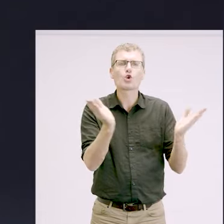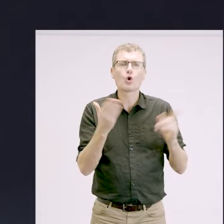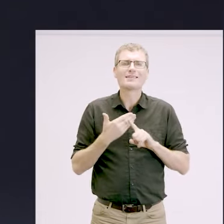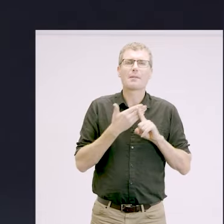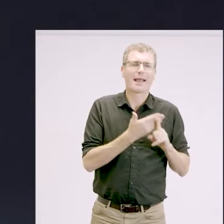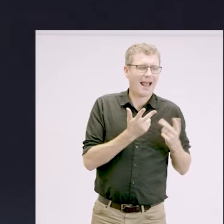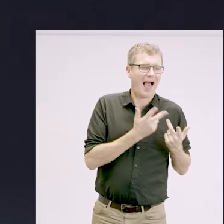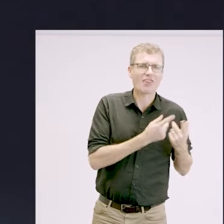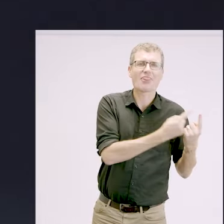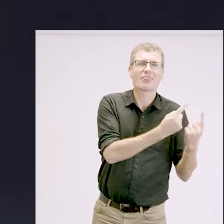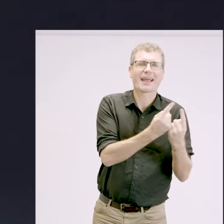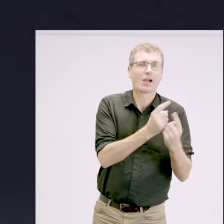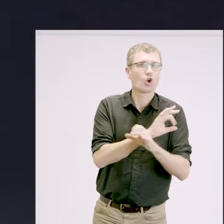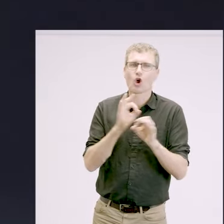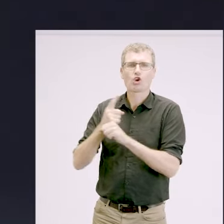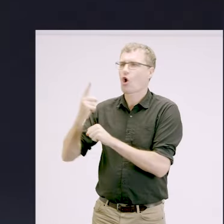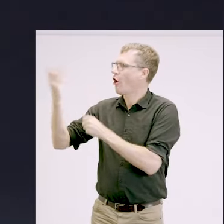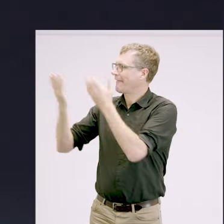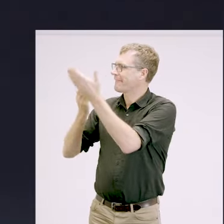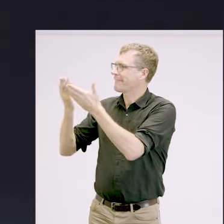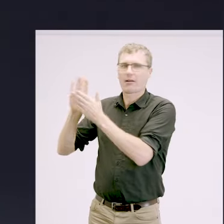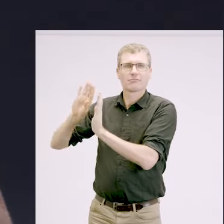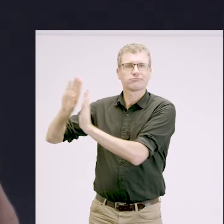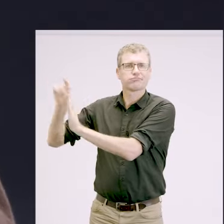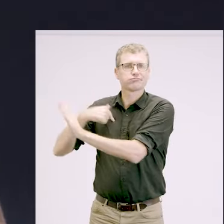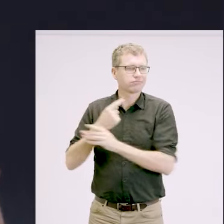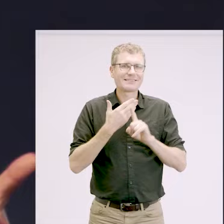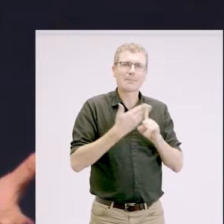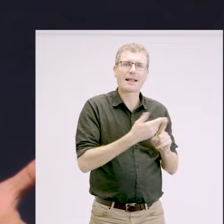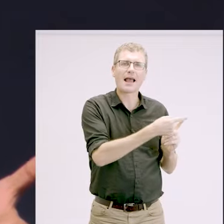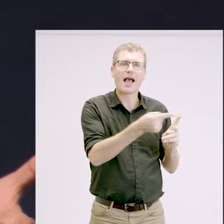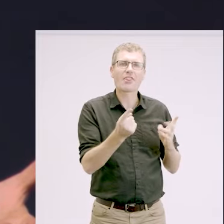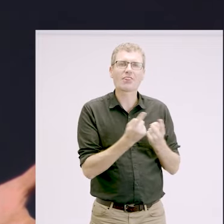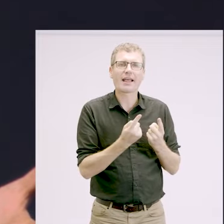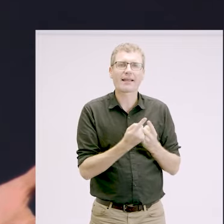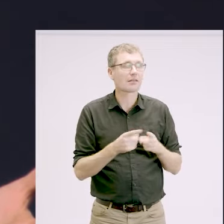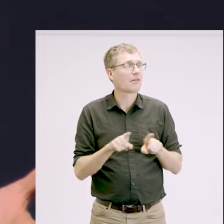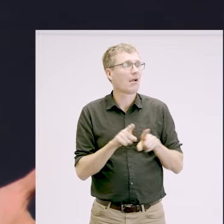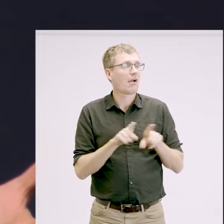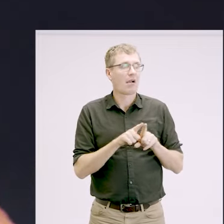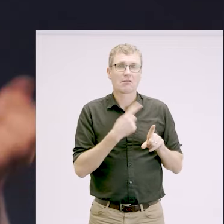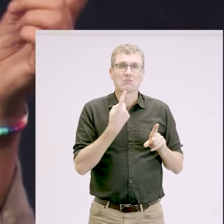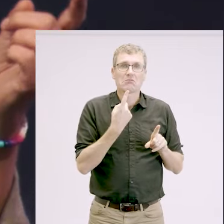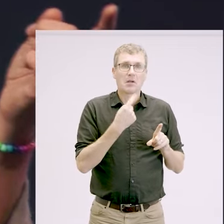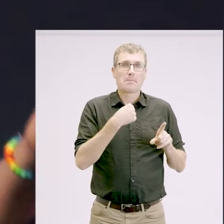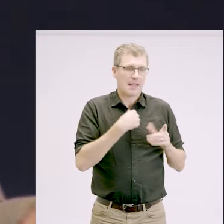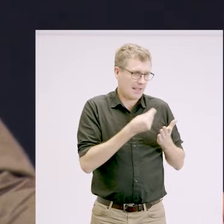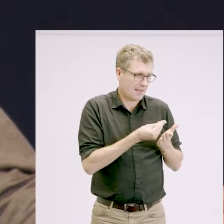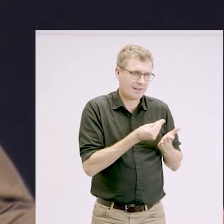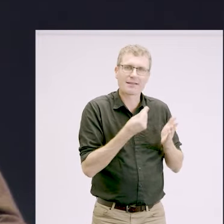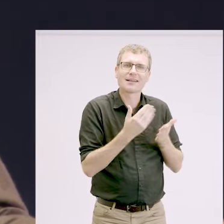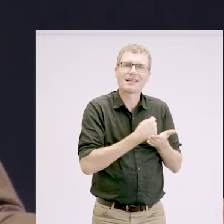your life that you've depended on things other than the things that God has given to you to depend on? Whether it be